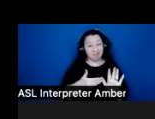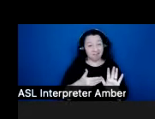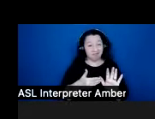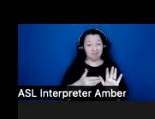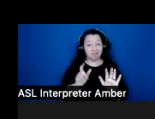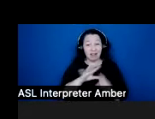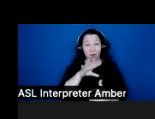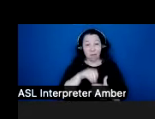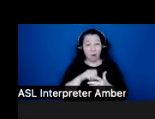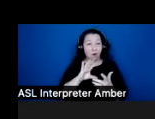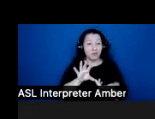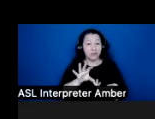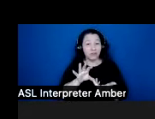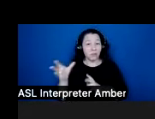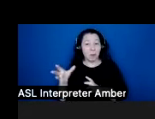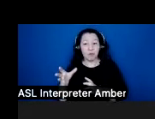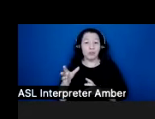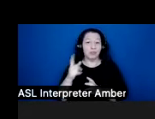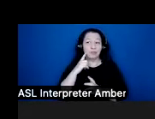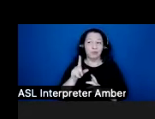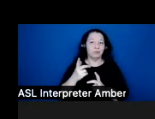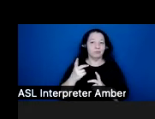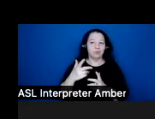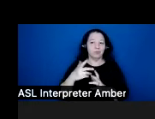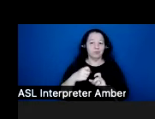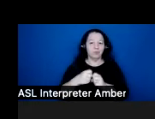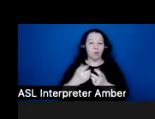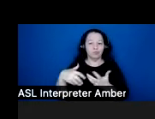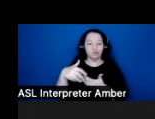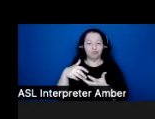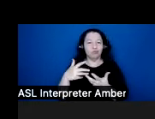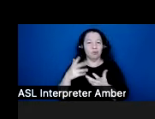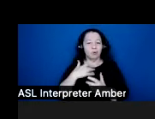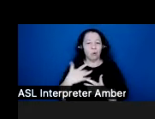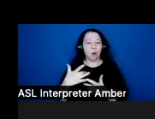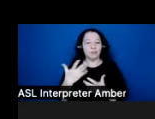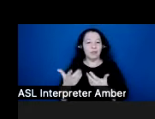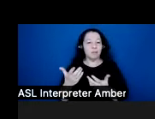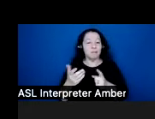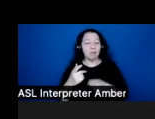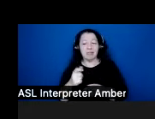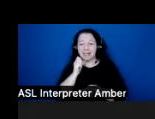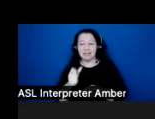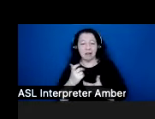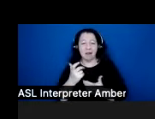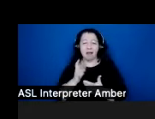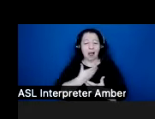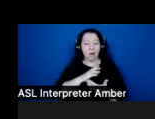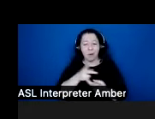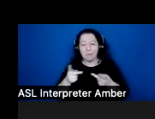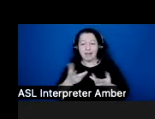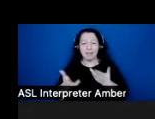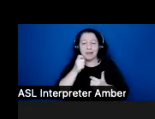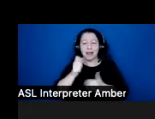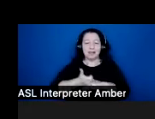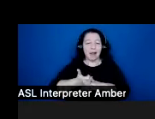this disruption of the social norms? Like, oh, maybe we don't belong there, maybe this isn't set up for us, but you know what, like we're going to take that knowledge